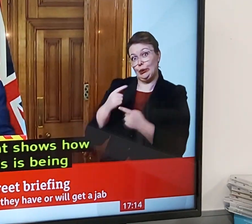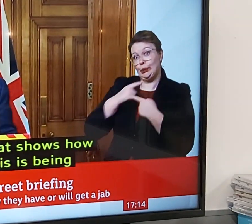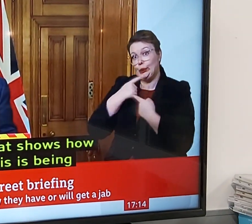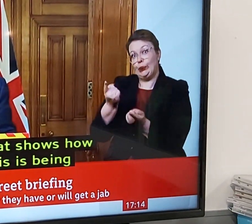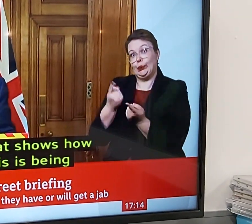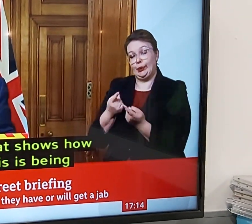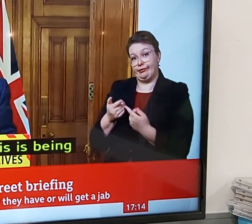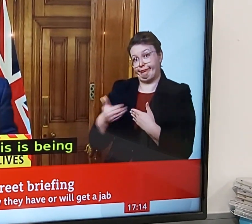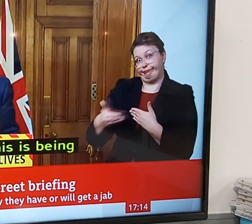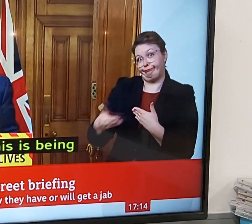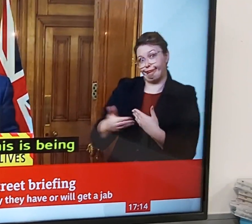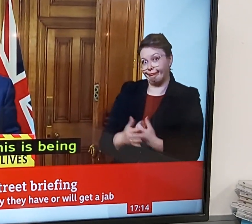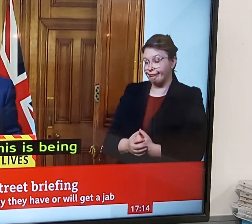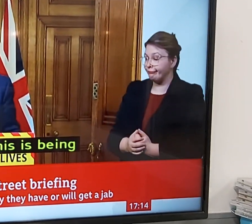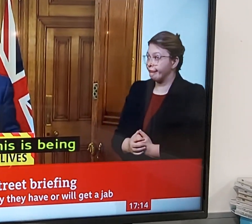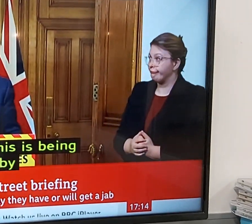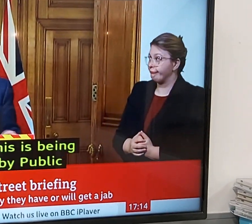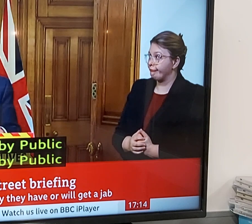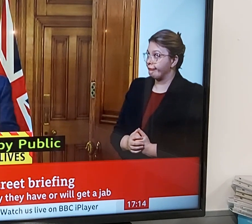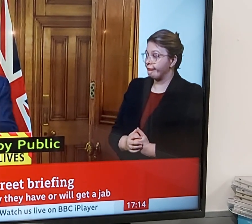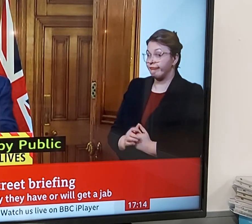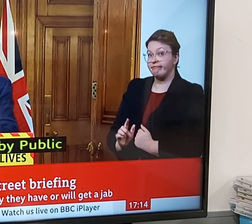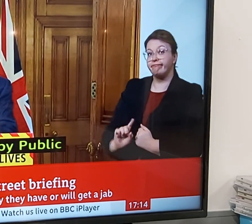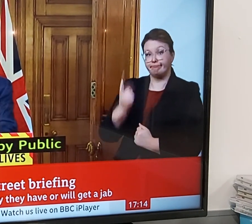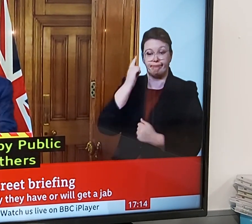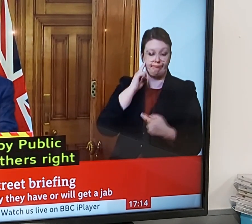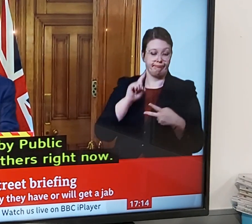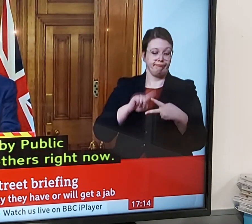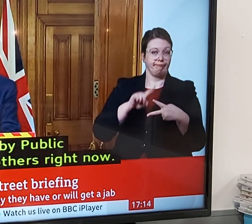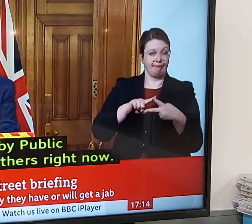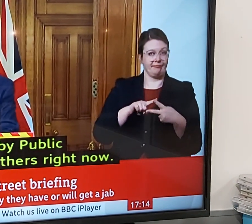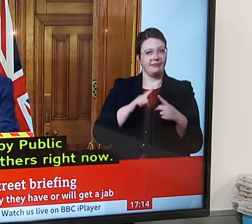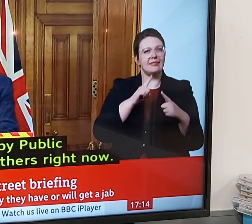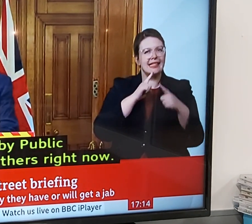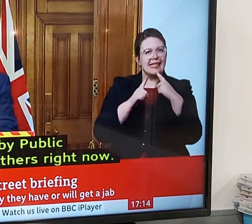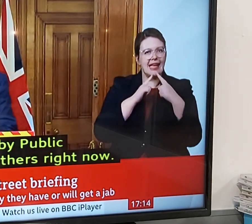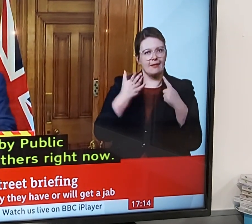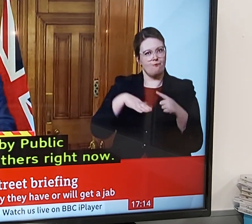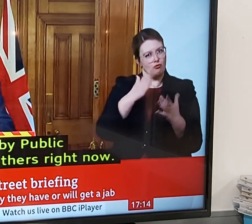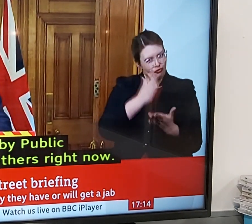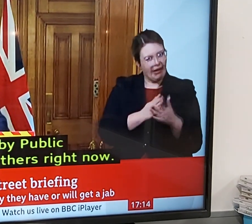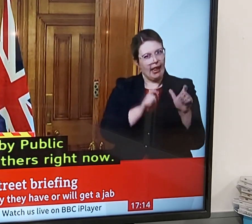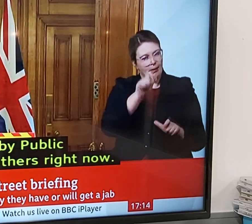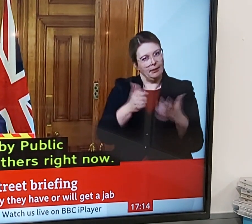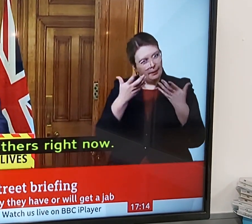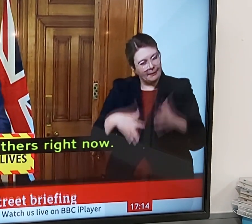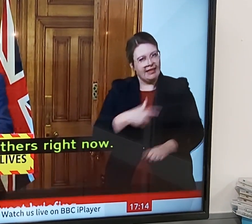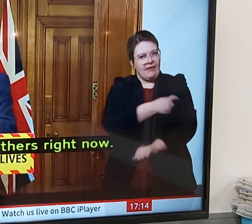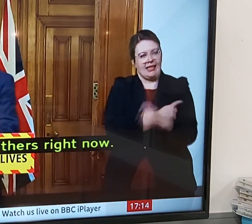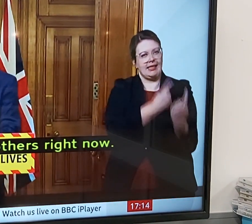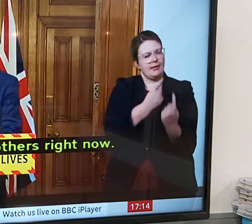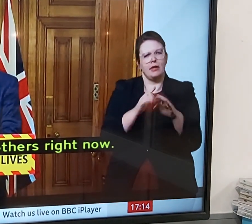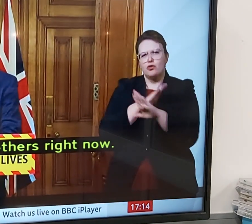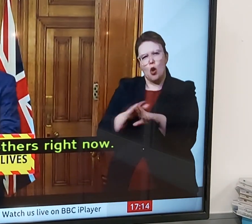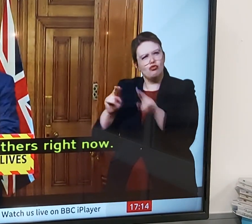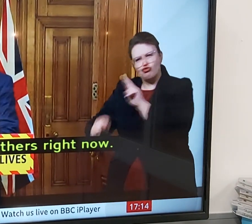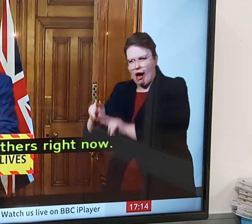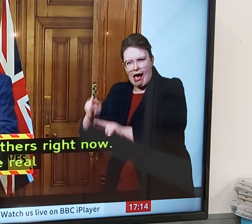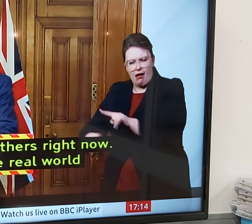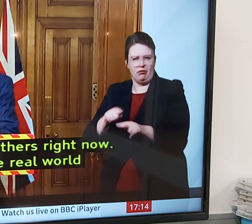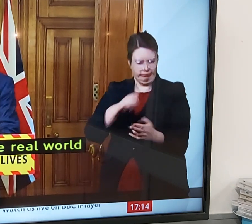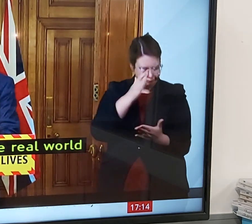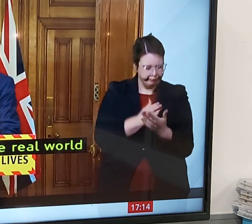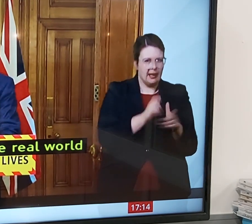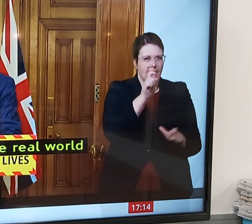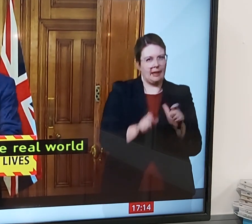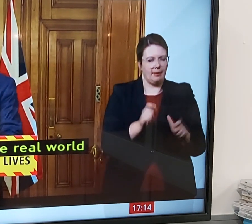now. First, let's look at the real-world data. Next slide, please. If you look at the number of new cases,